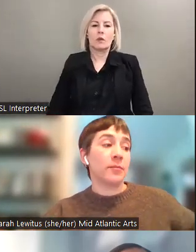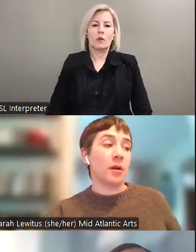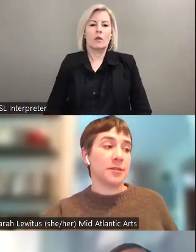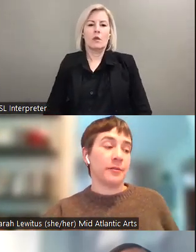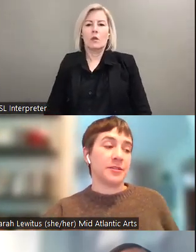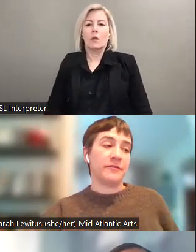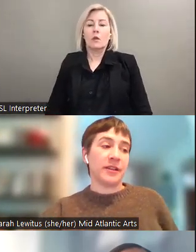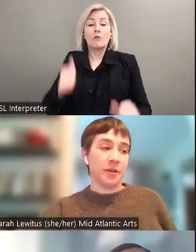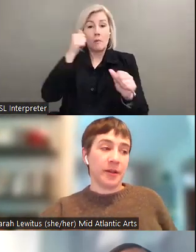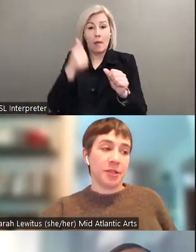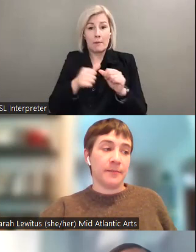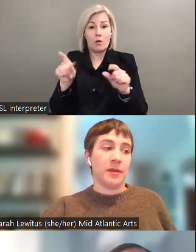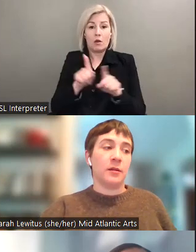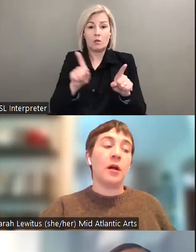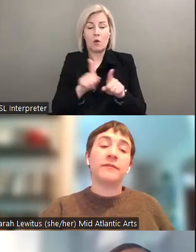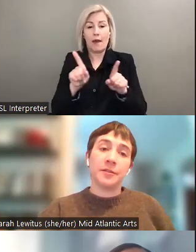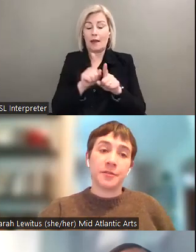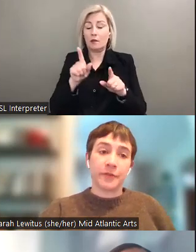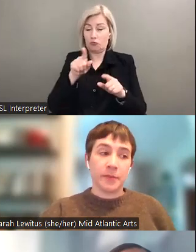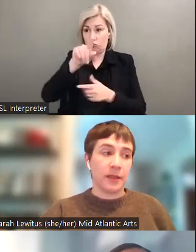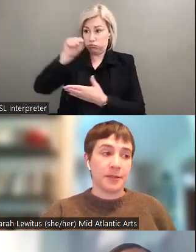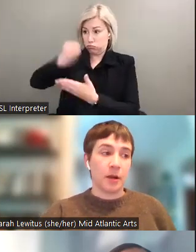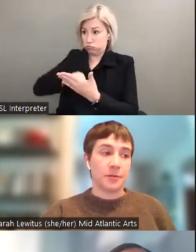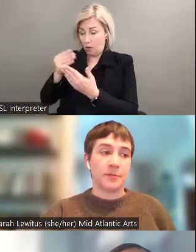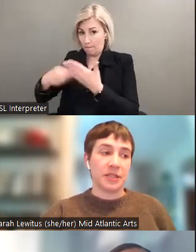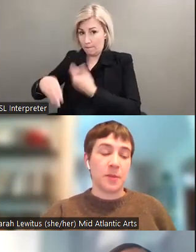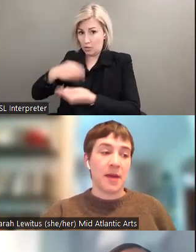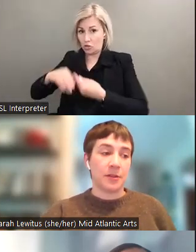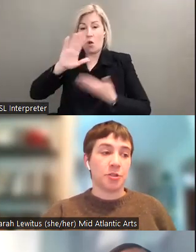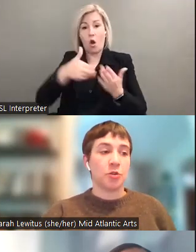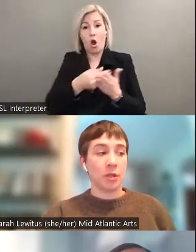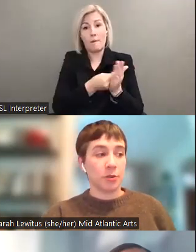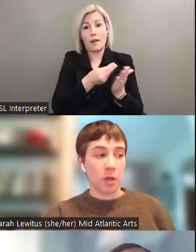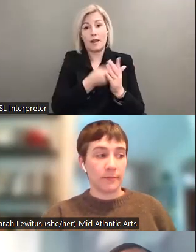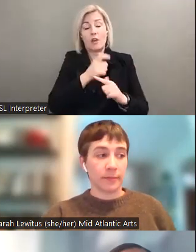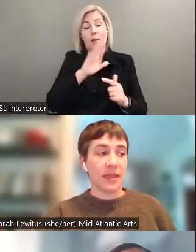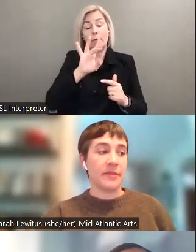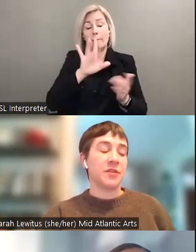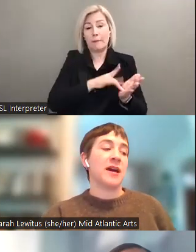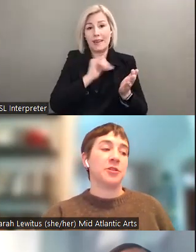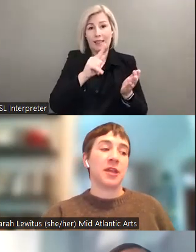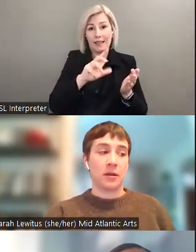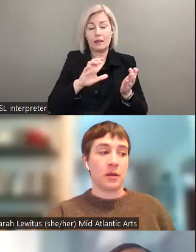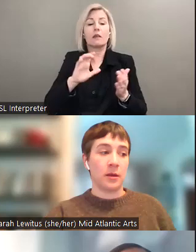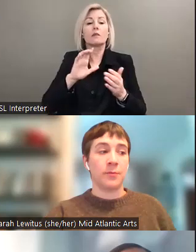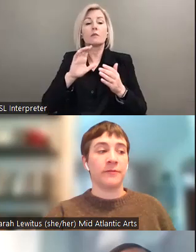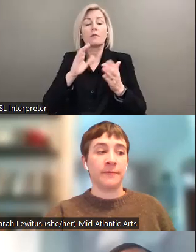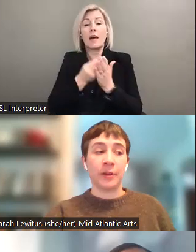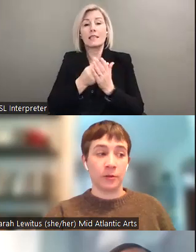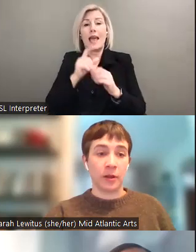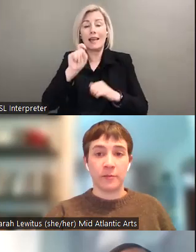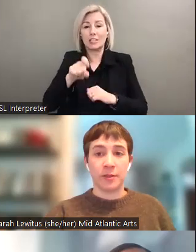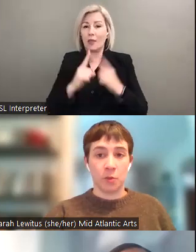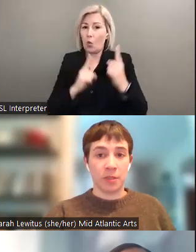Do remember also, as you fill out your budget, that all funds from MidAtlantic Arts must be matched one-to-one, and that the match cannot come